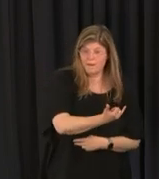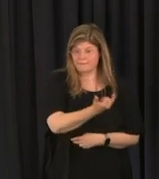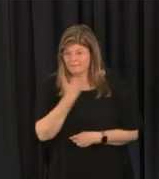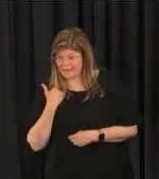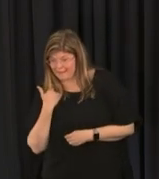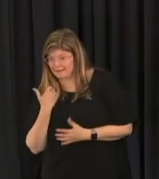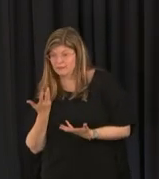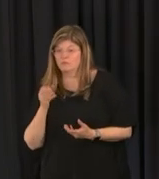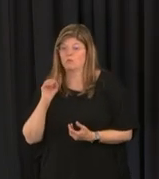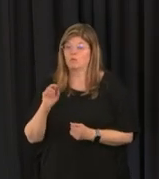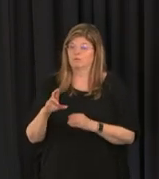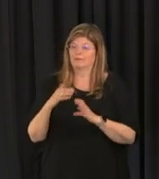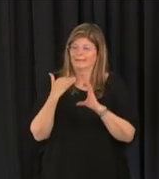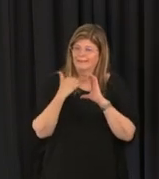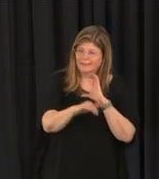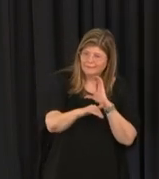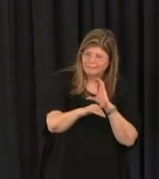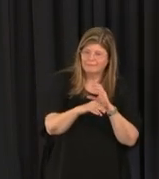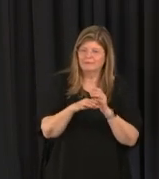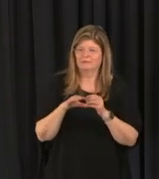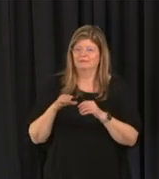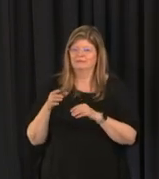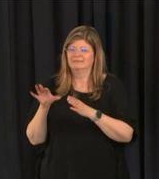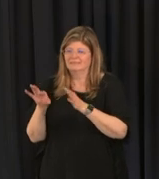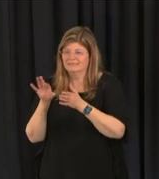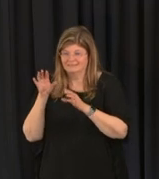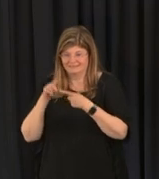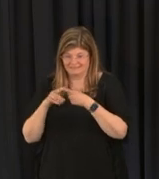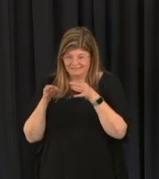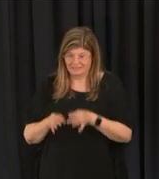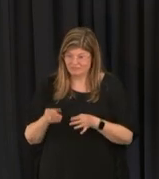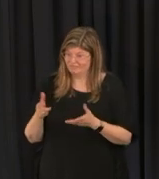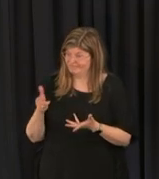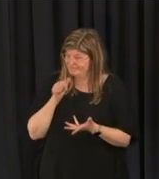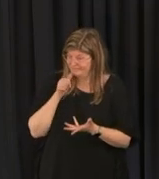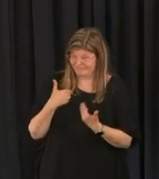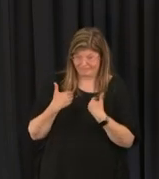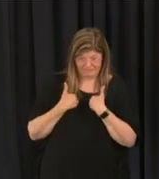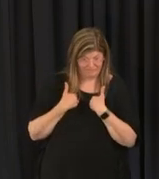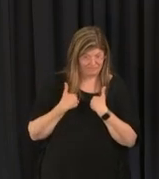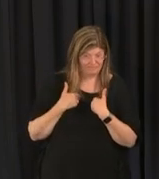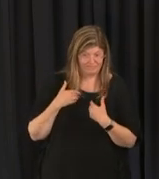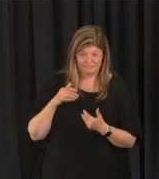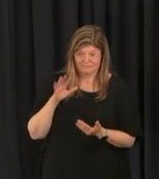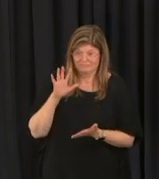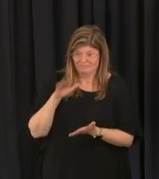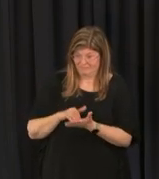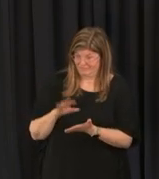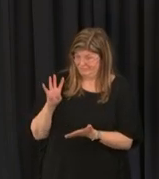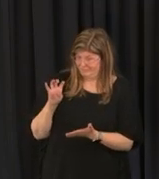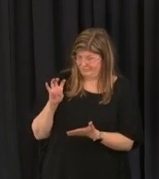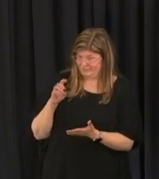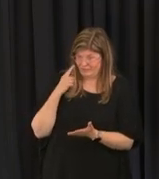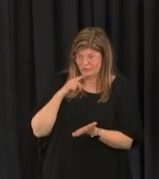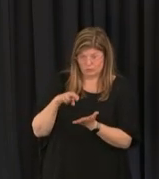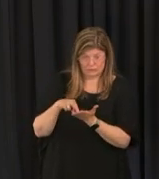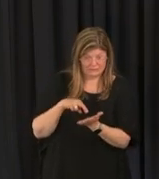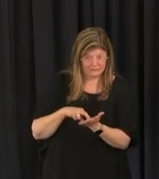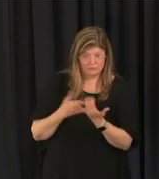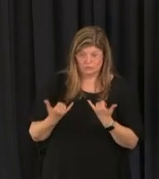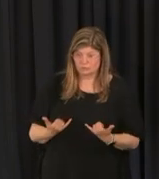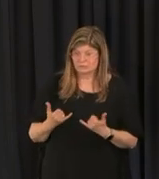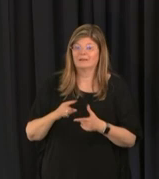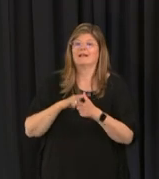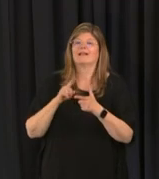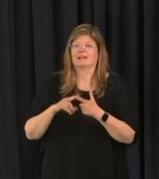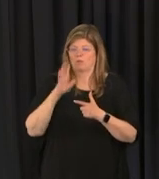an email when it's time to select their appointment. If we don't have 5,400 seniors who register for an appointment today, then we